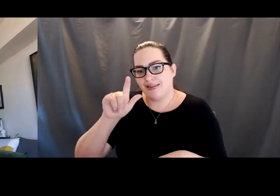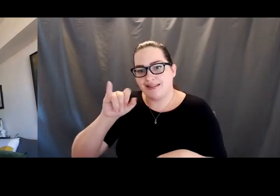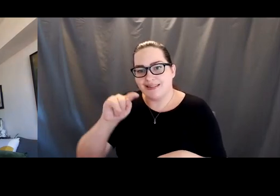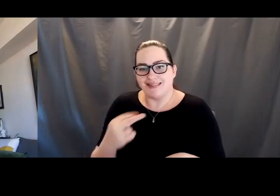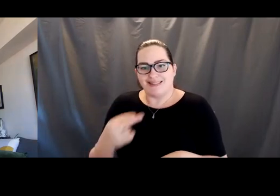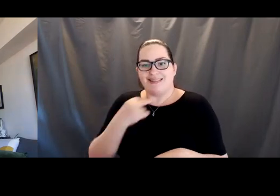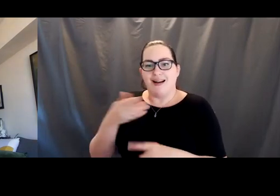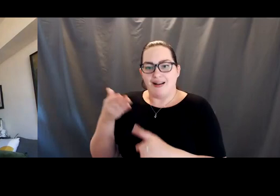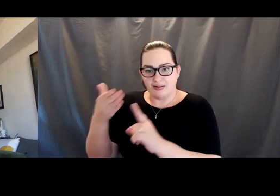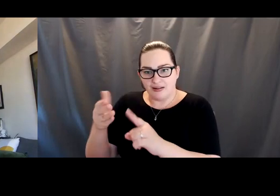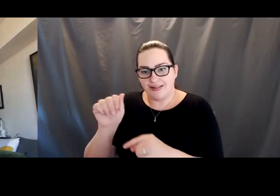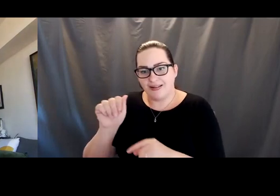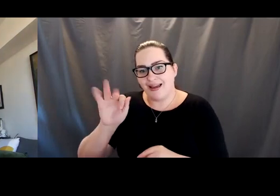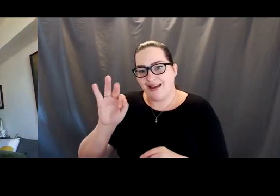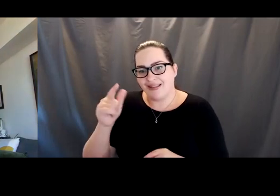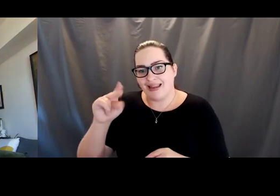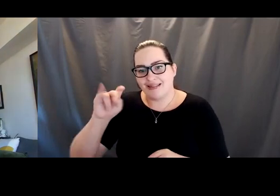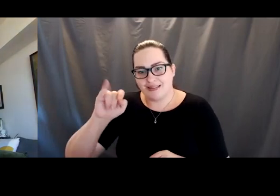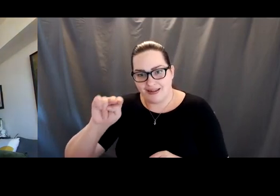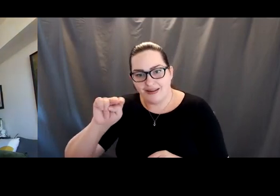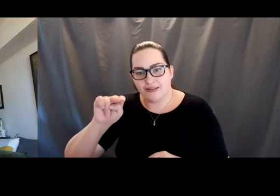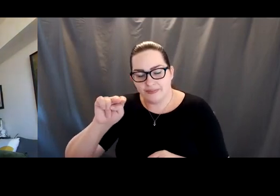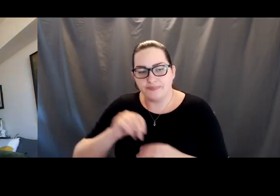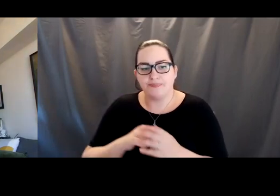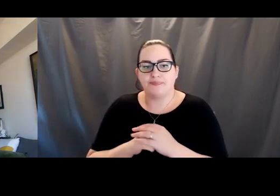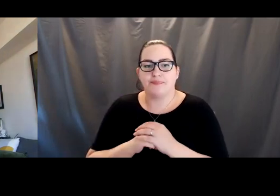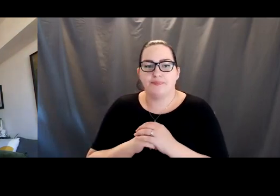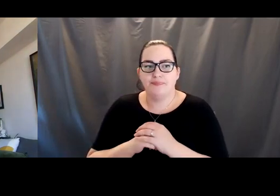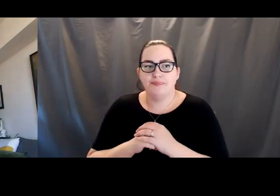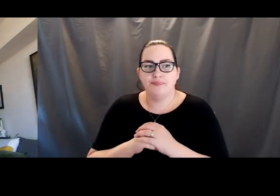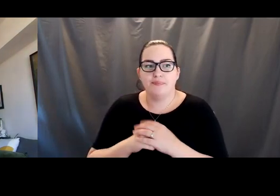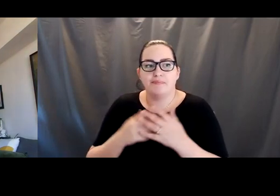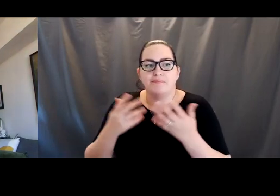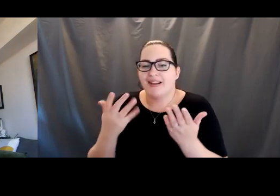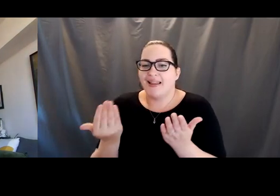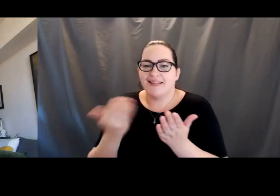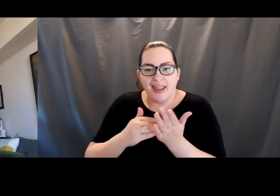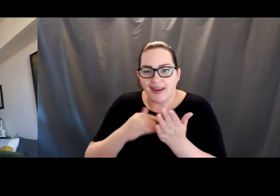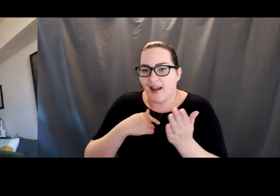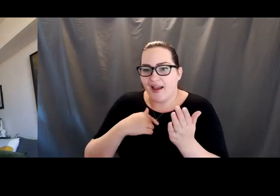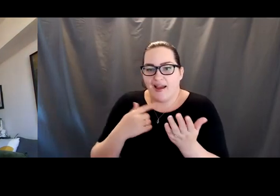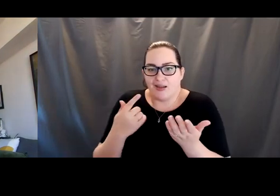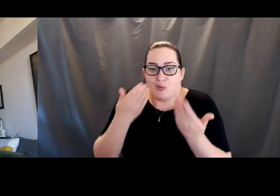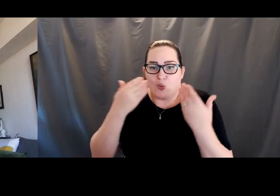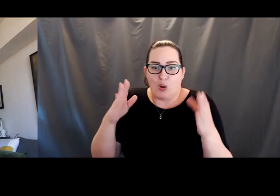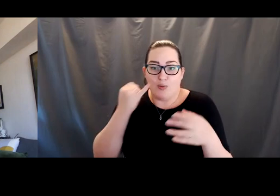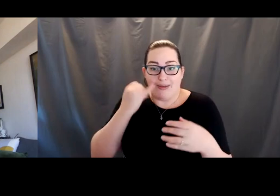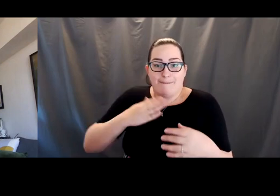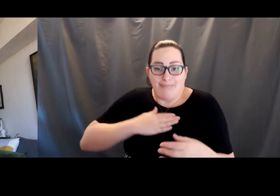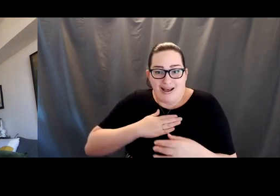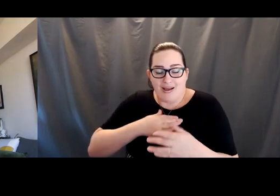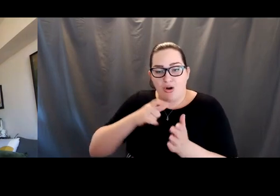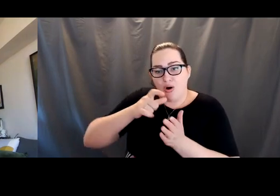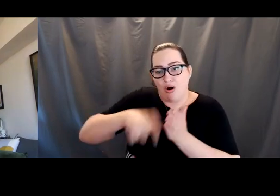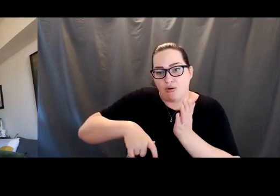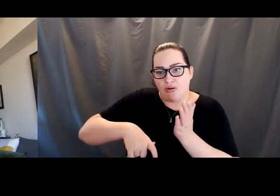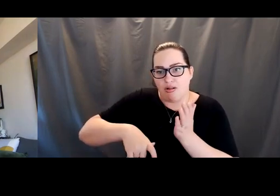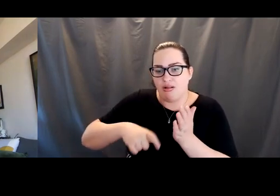because a lot of this happened behind the scenes, again, I don't know that my article directly prompted that, but I kind of have to assume it